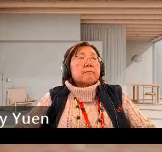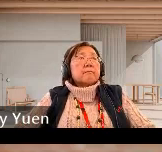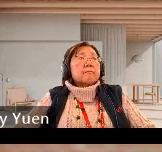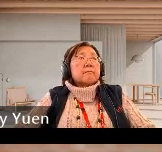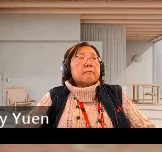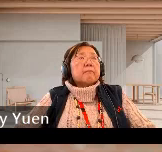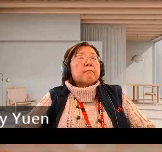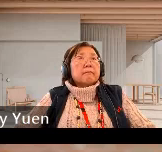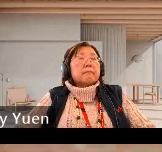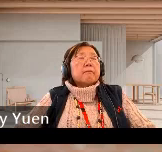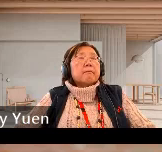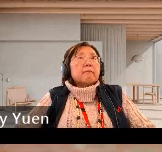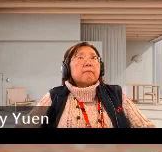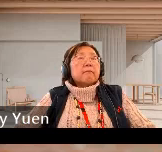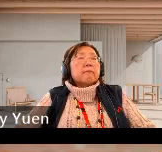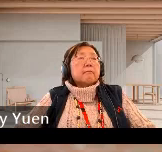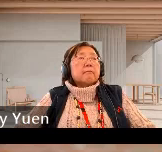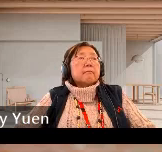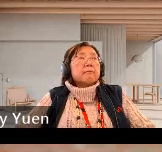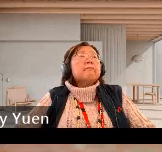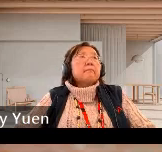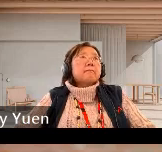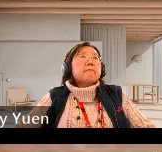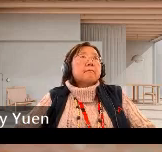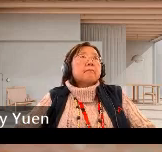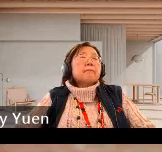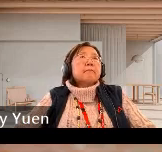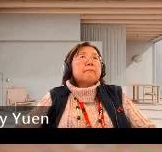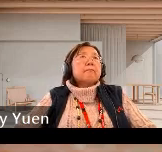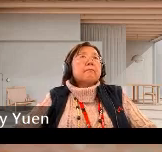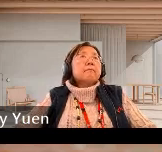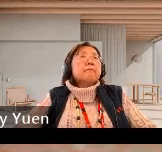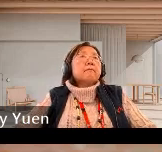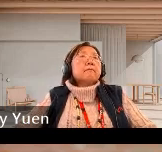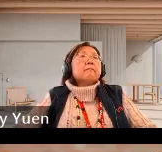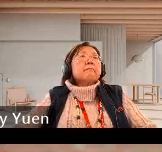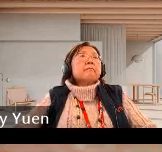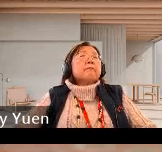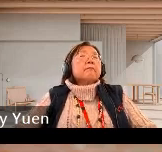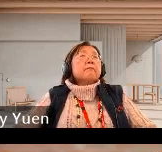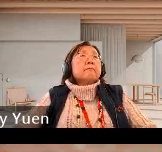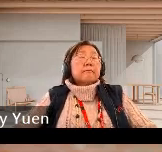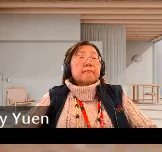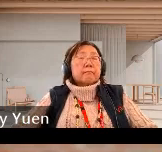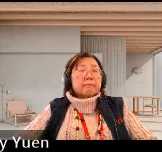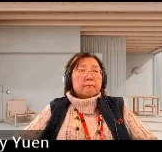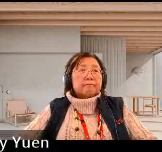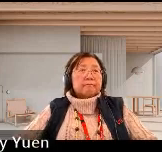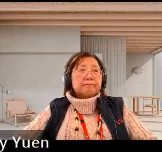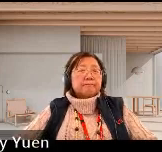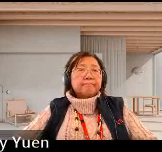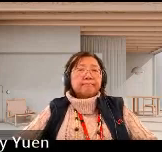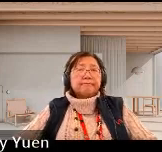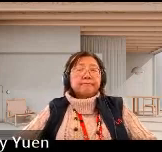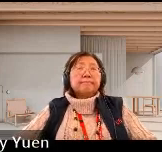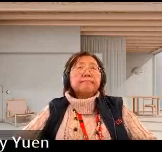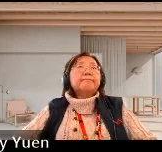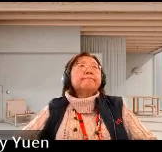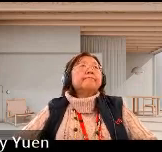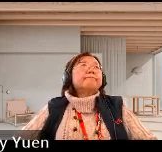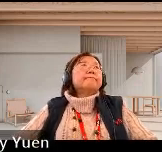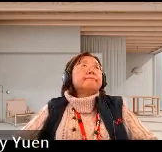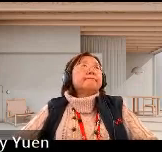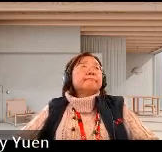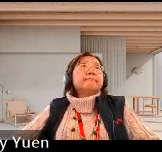just think about, get my crystal ball out in front of me and think about support at home. We know it's not happening until 1 November